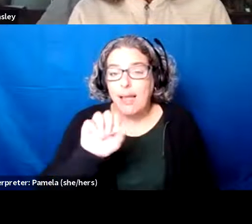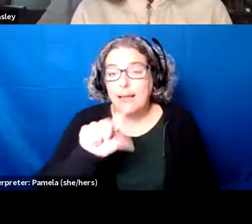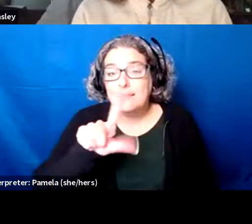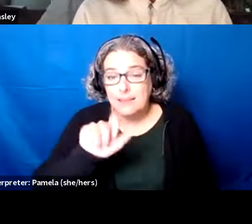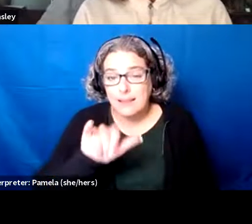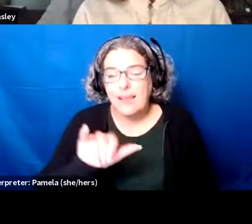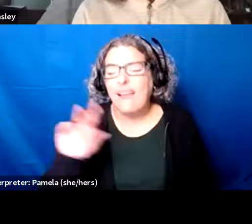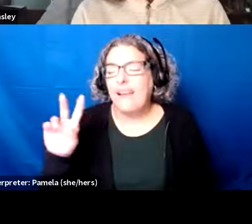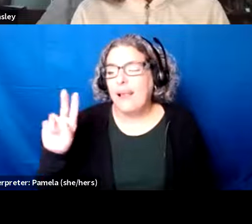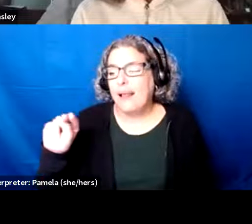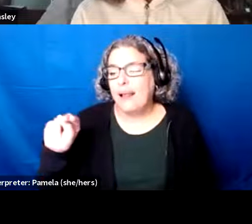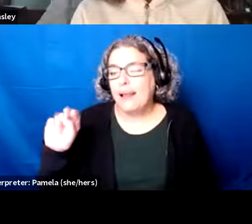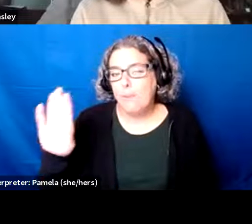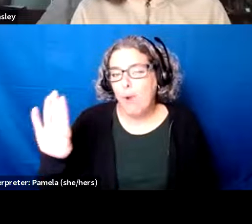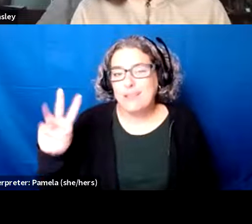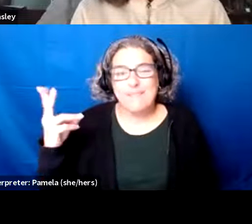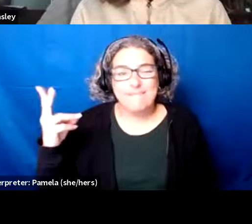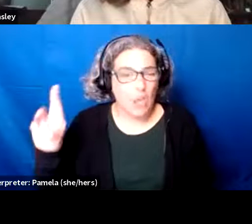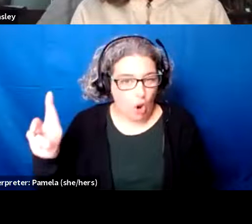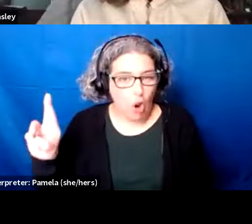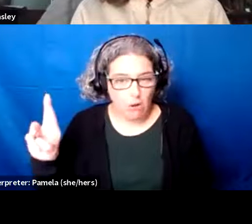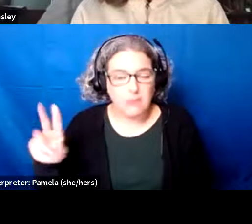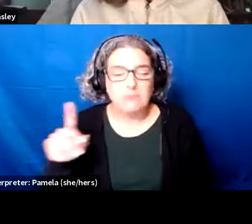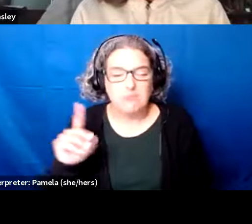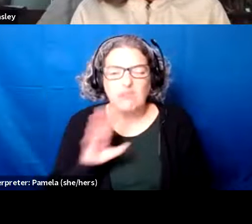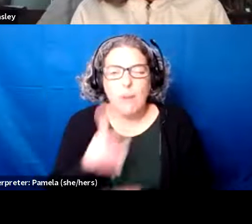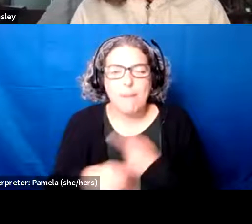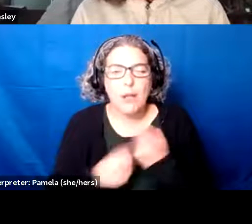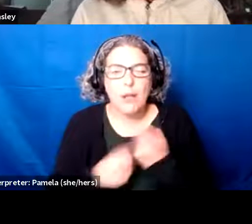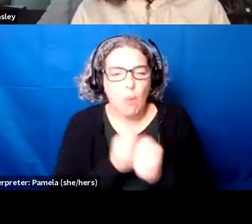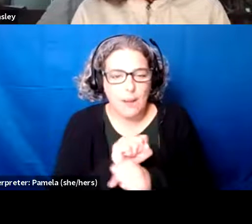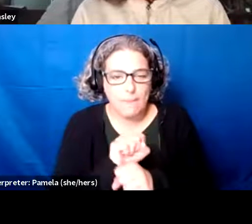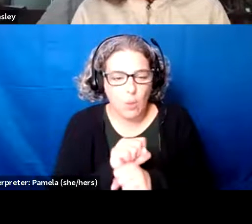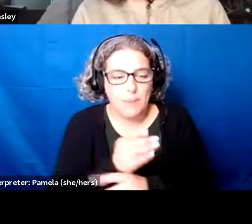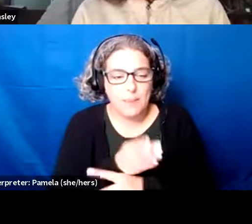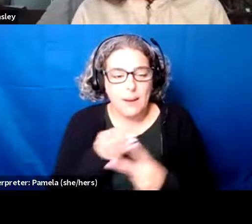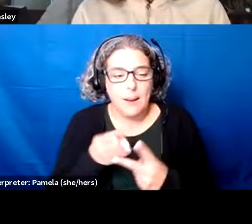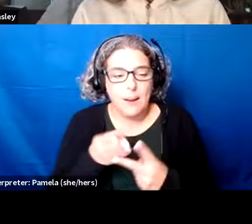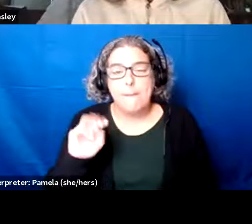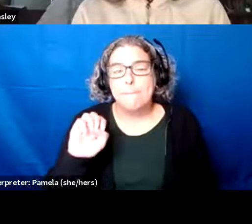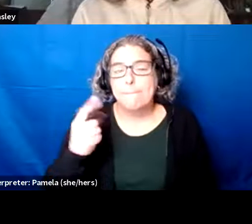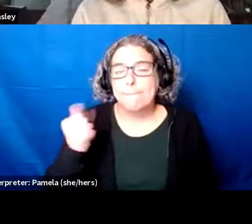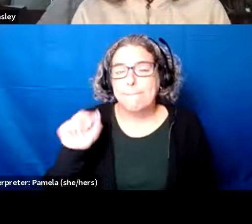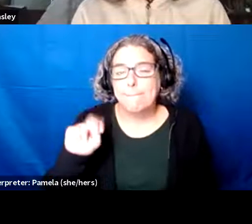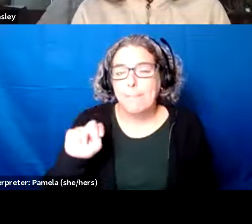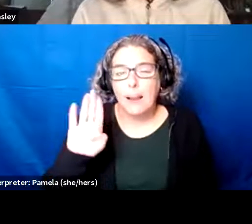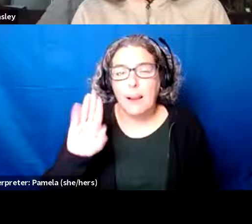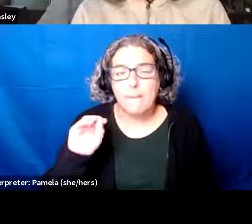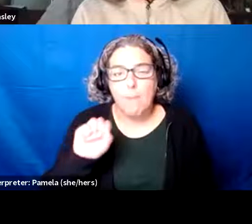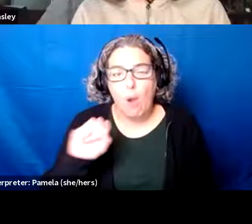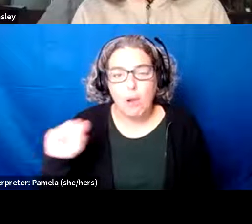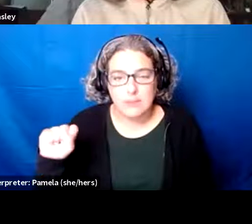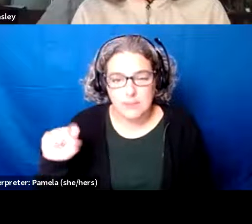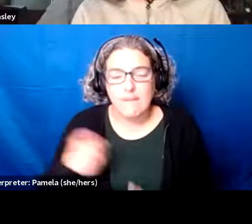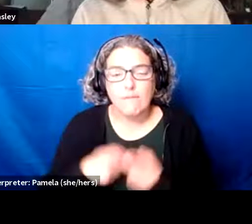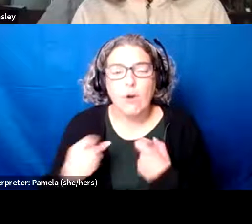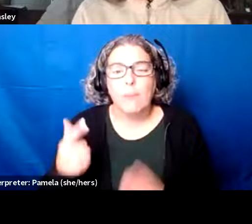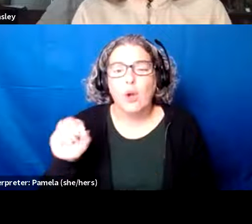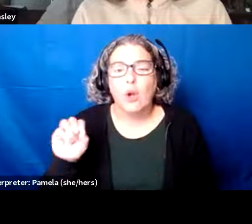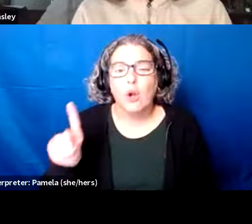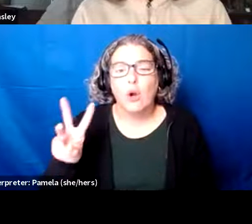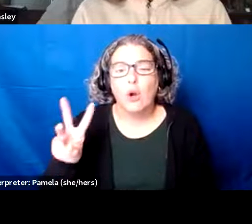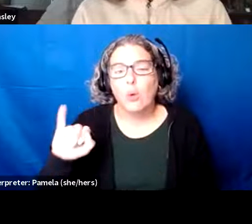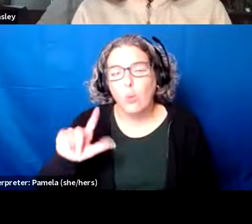the Nebraska VR process when it comes to support employment. We have Megan Boss from Goodwill Industries, who's going to speak on their